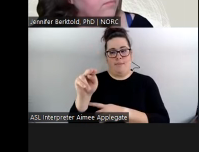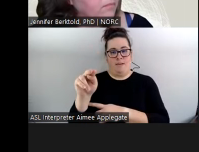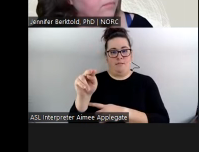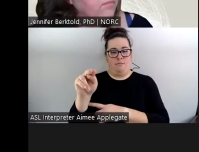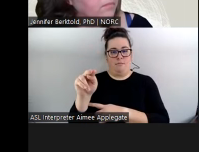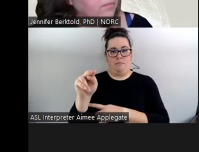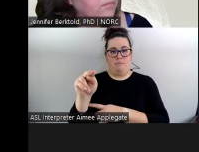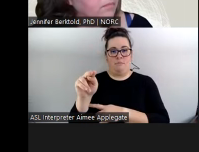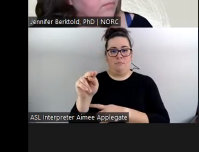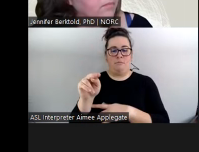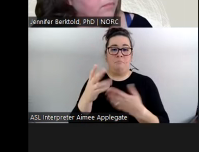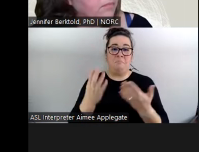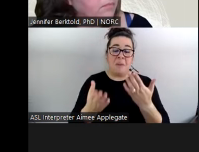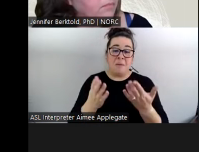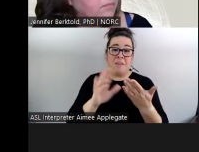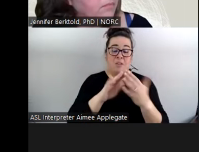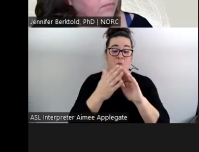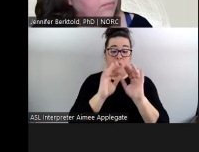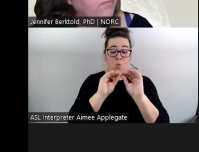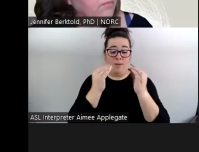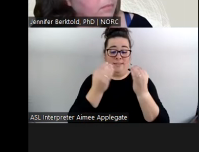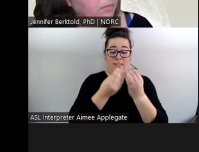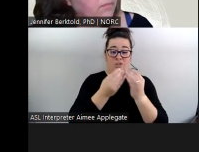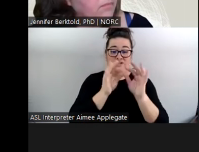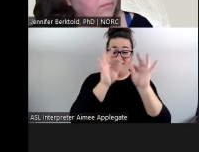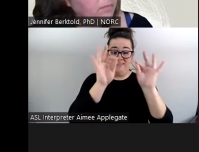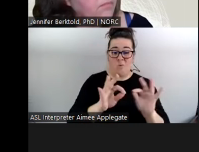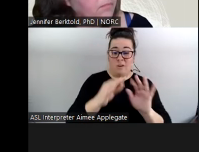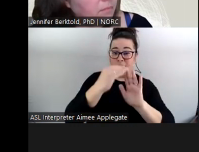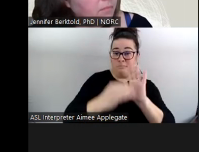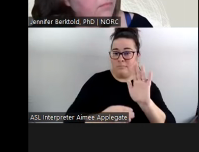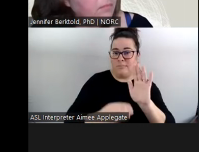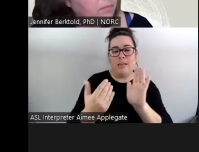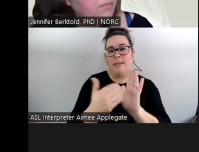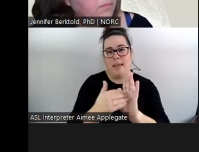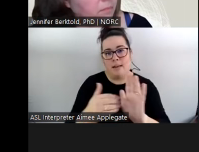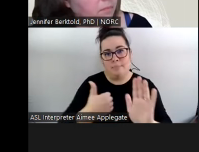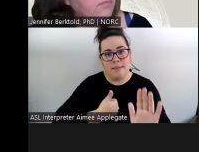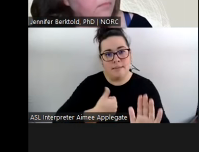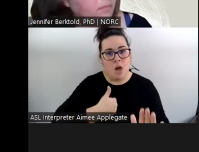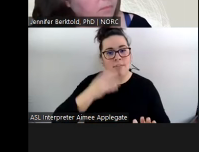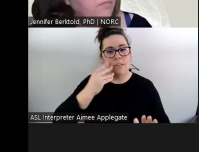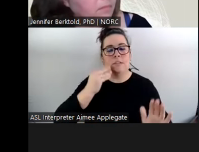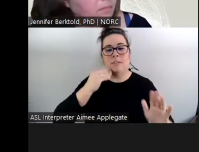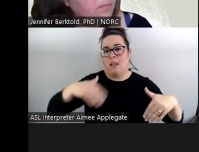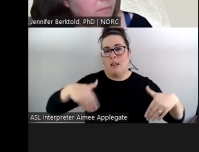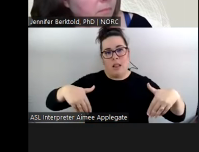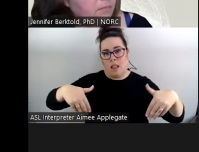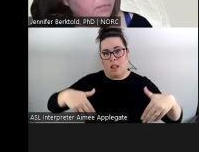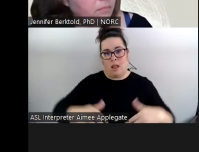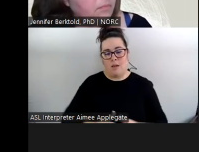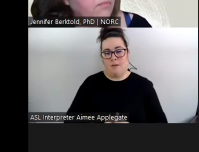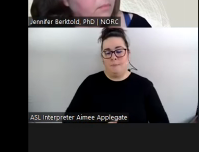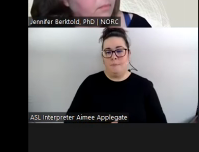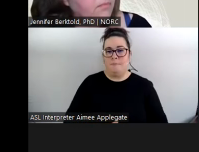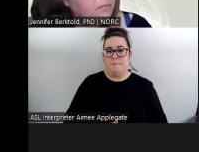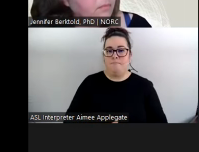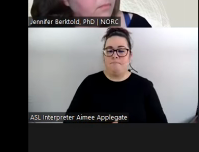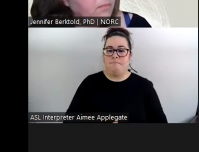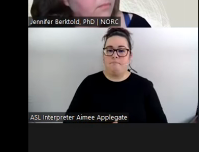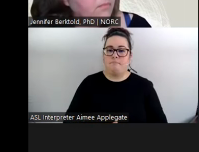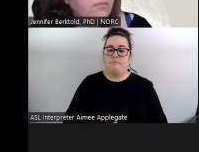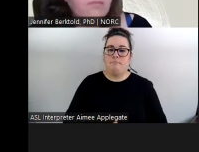maybe fill out a form, or again, I haven't had to submit an event just yet, but I kind of